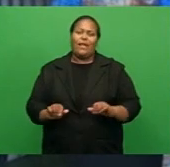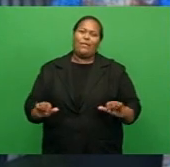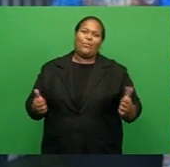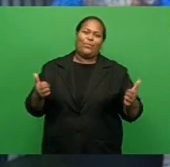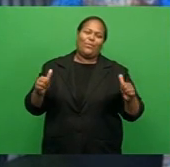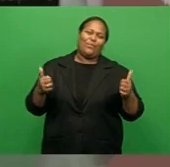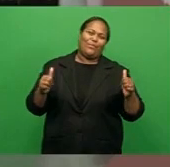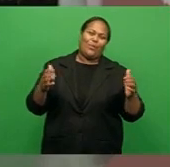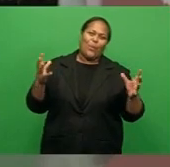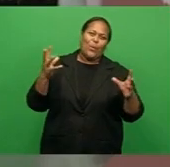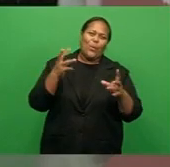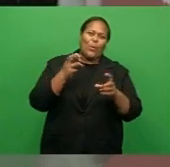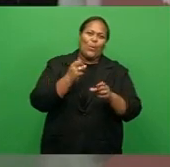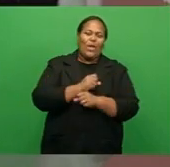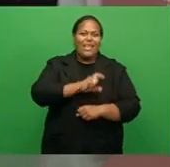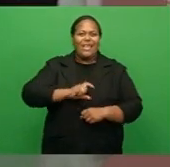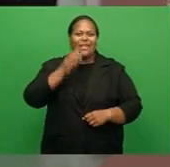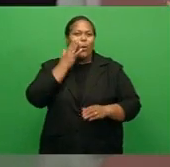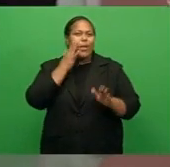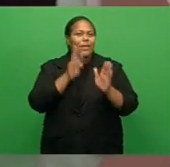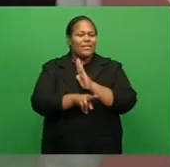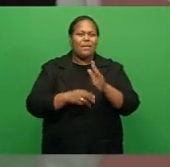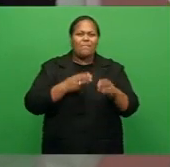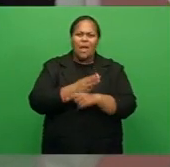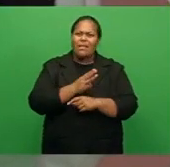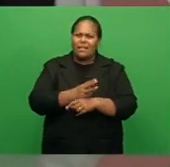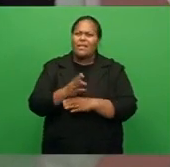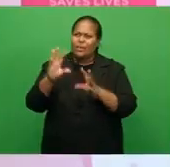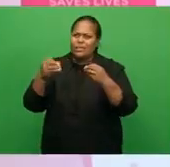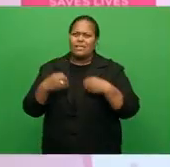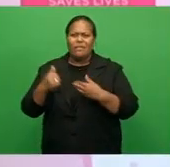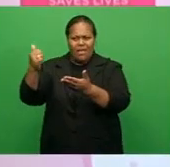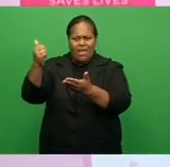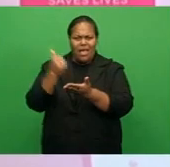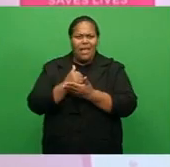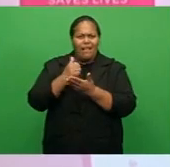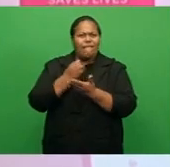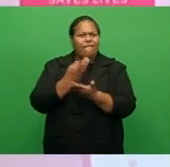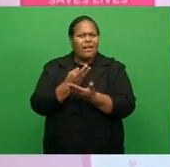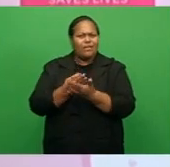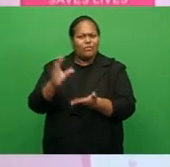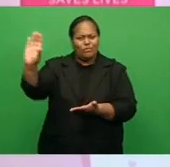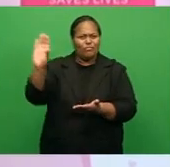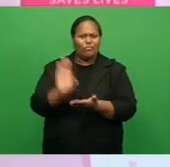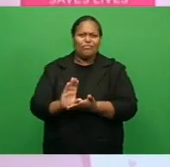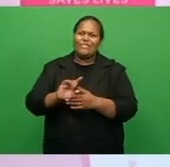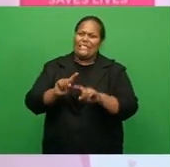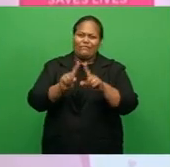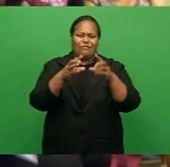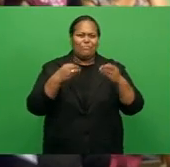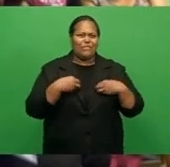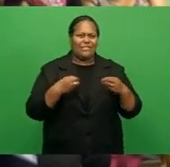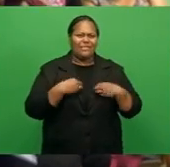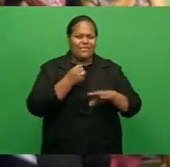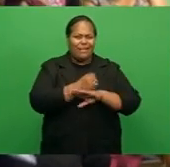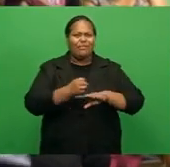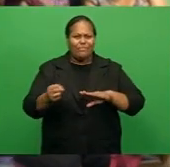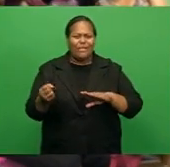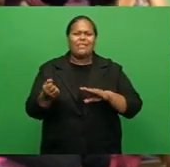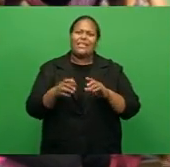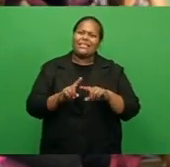of death. And don't allow fear to stop you from seeing the doctor, and there's power in the support from the family.